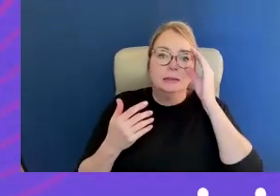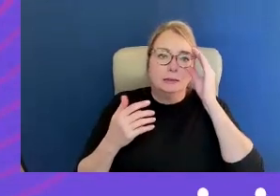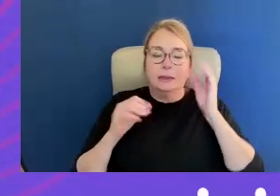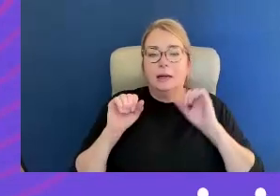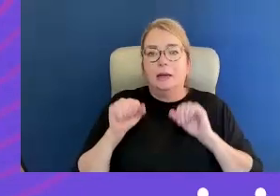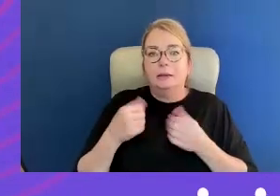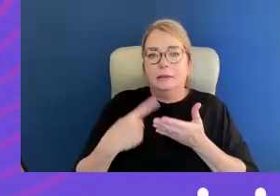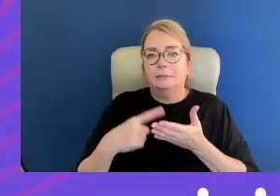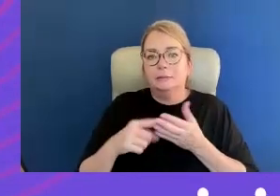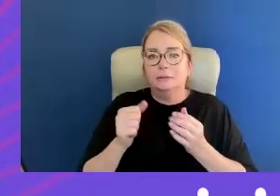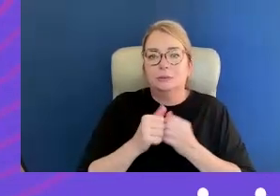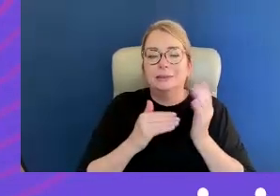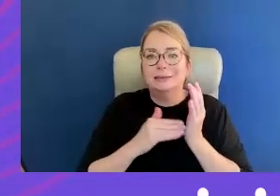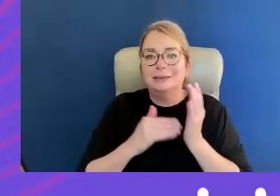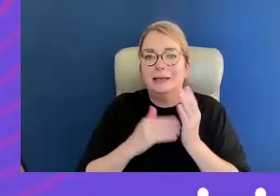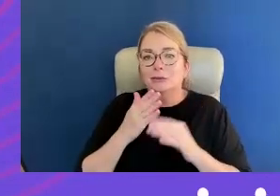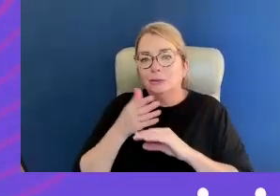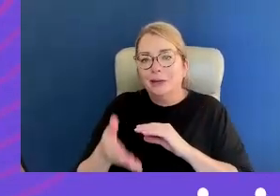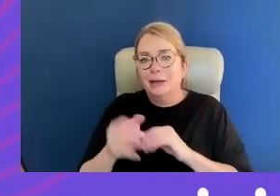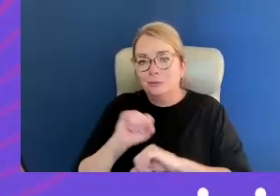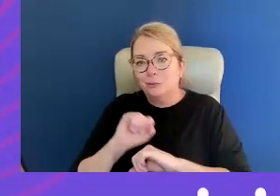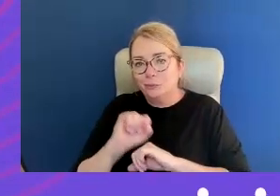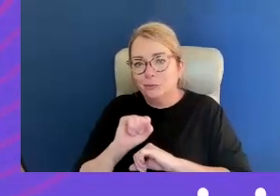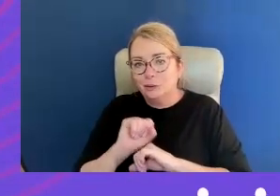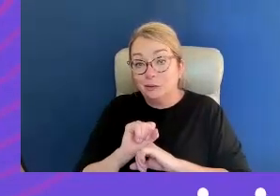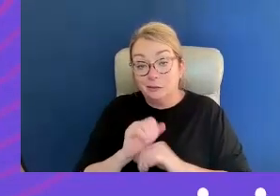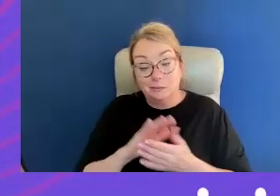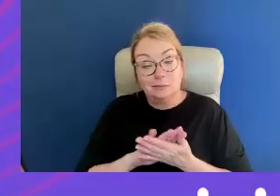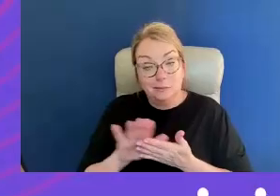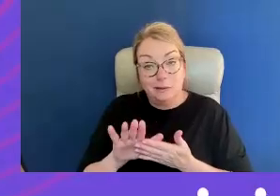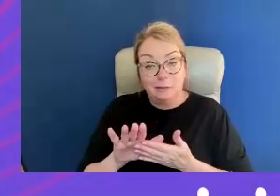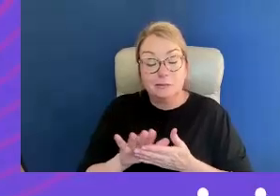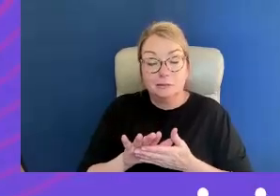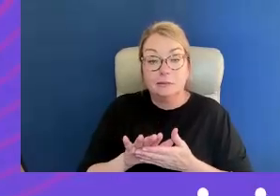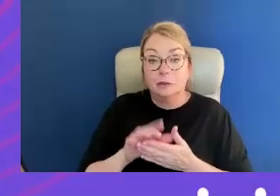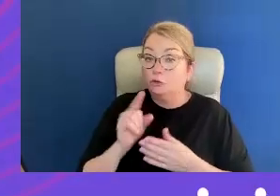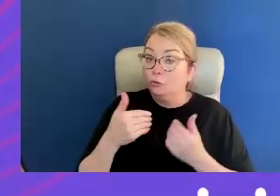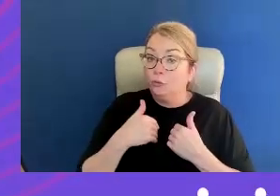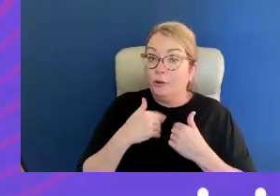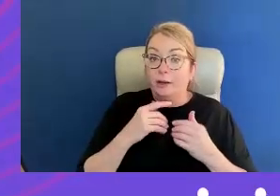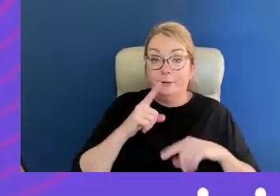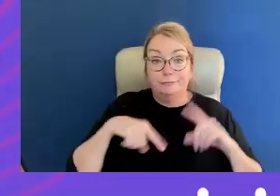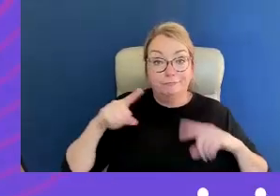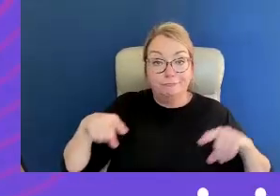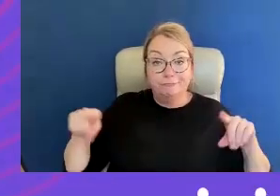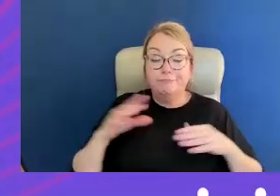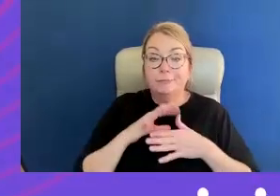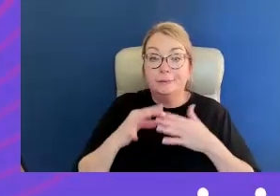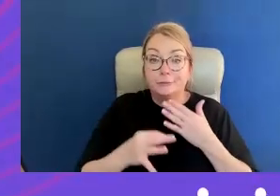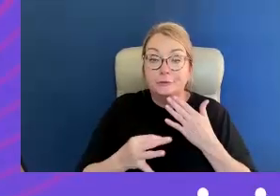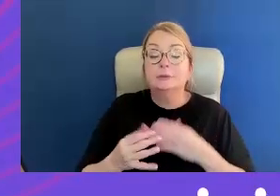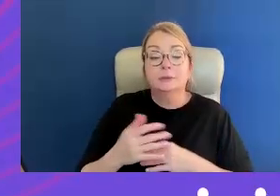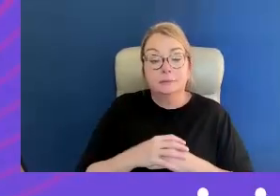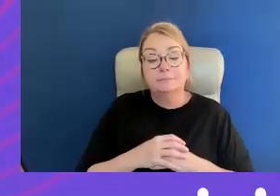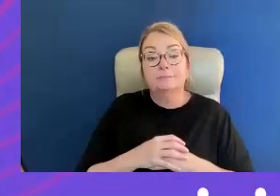really like being able to do things outside of my normal schedule. So you have options. Please be aware that these are available to